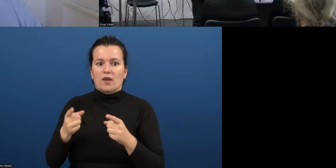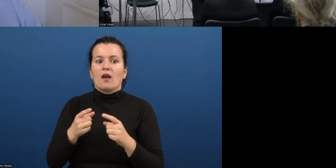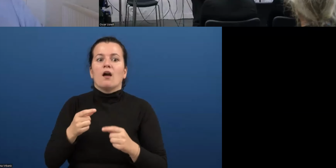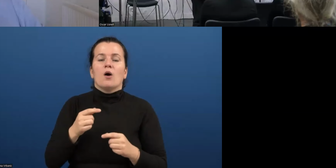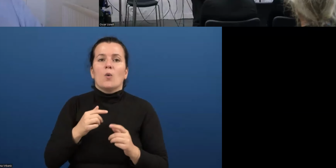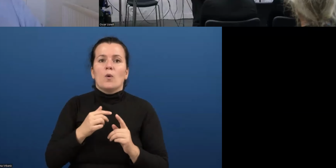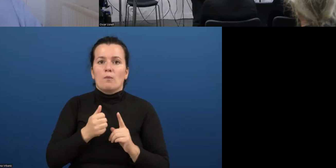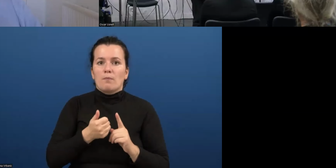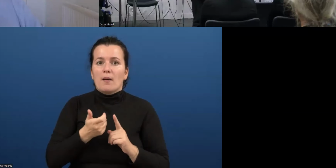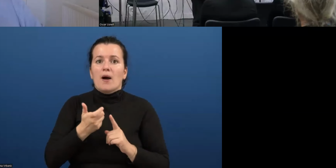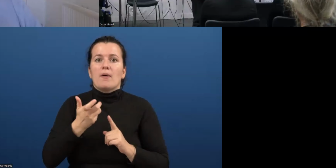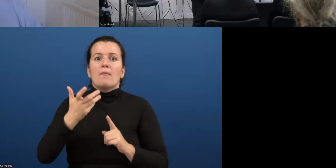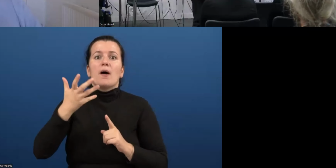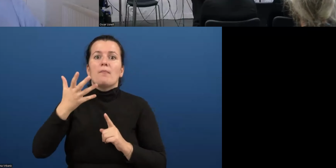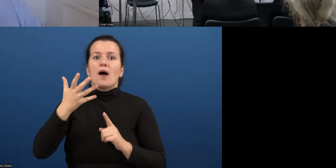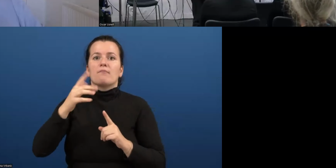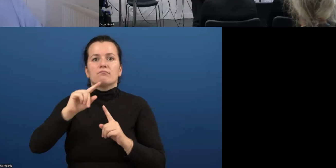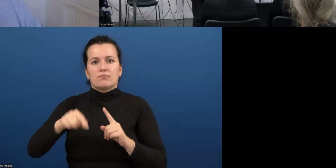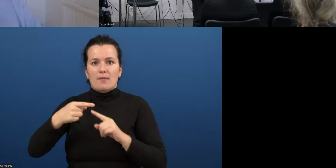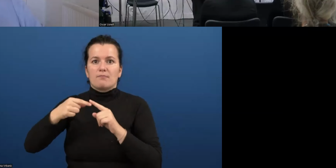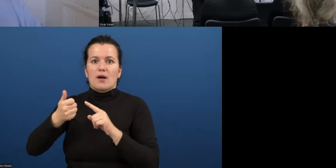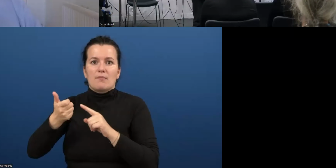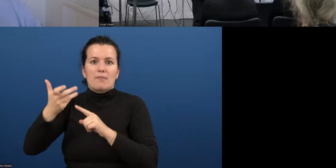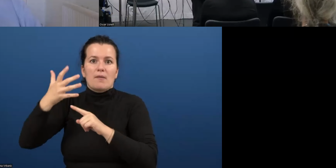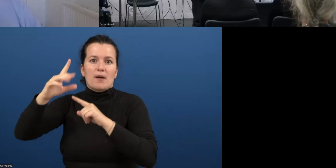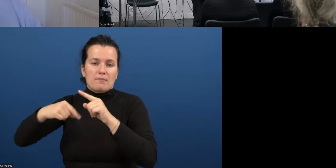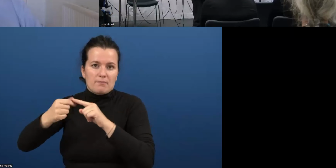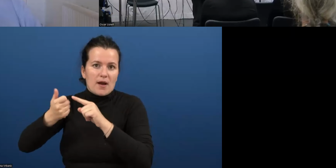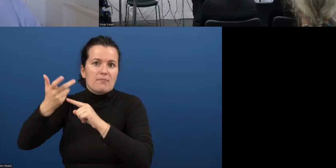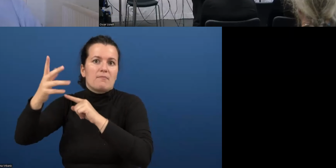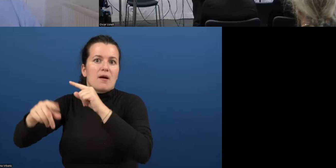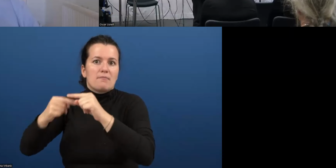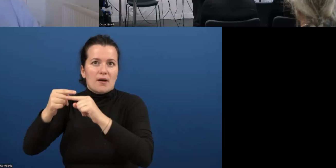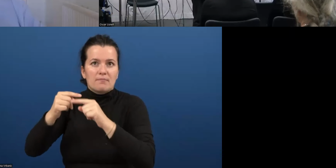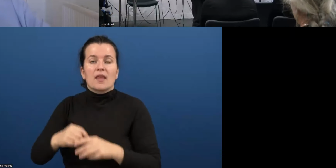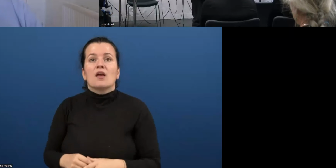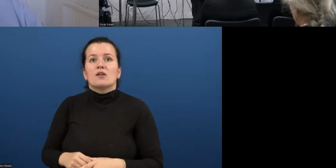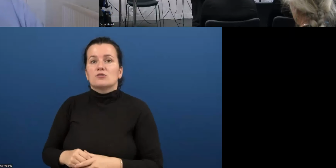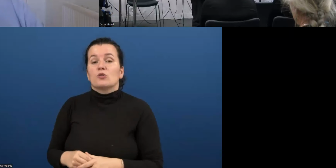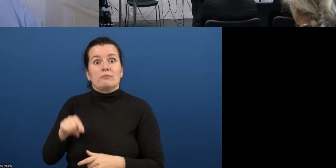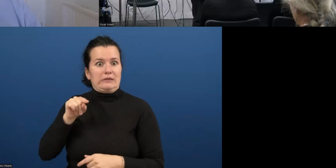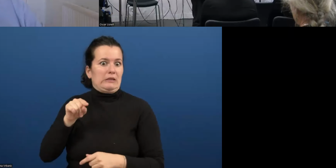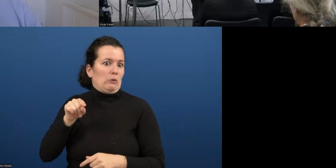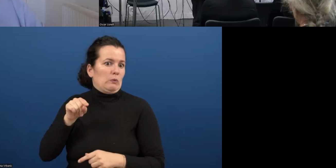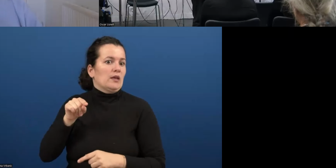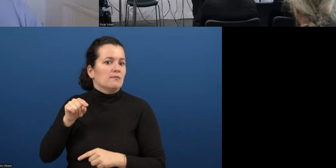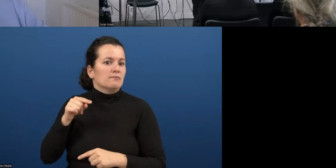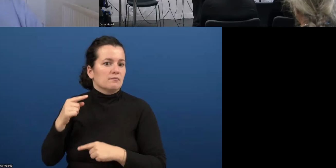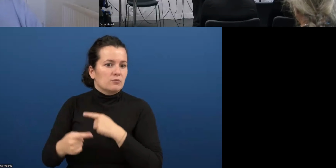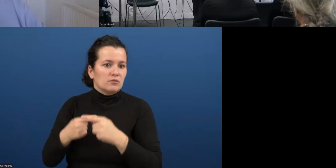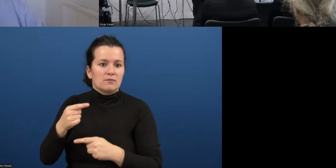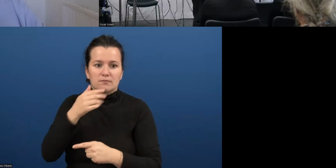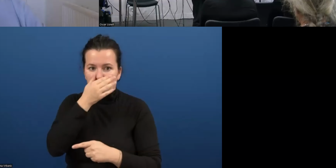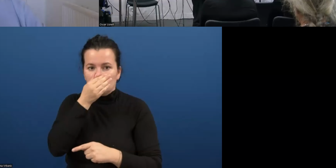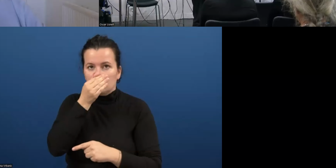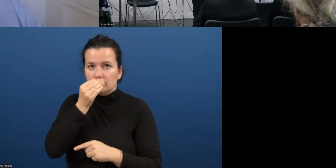is. In other words, music has boiled down sometimes limited choices within which you can be inventive, and so we often do that. And it's no